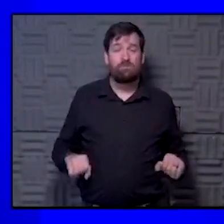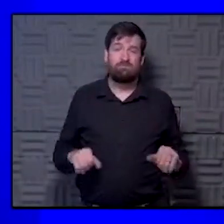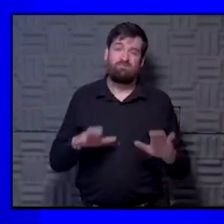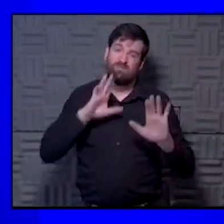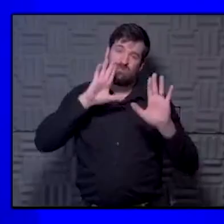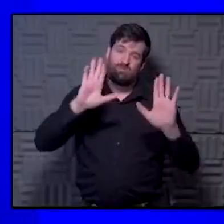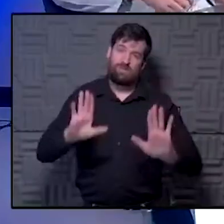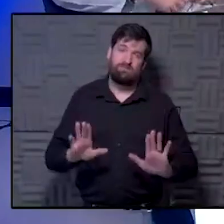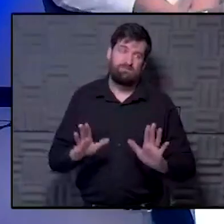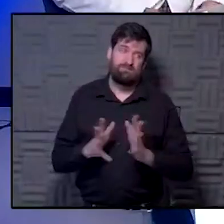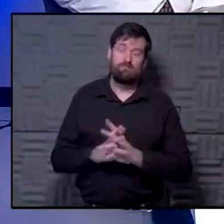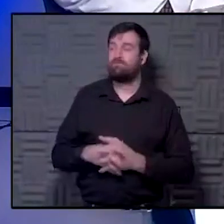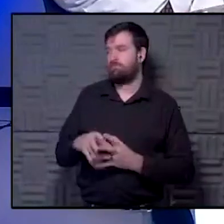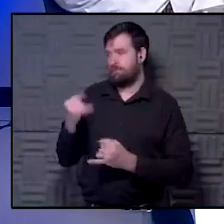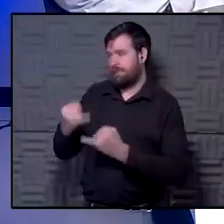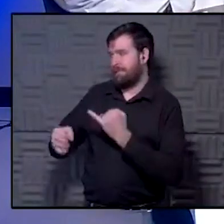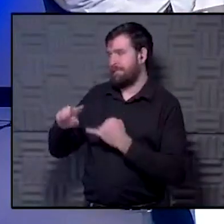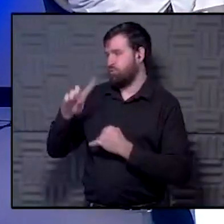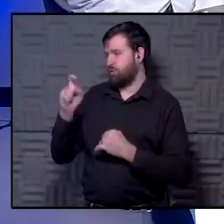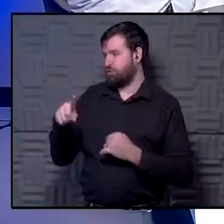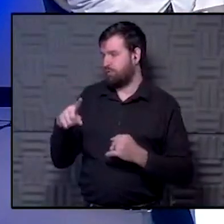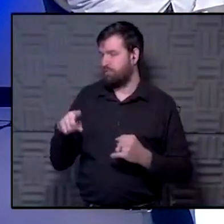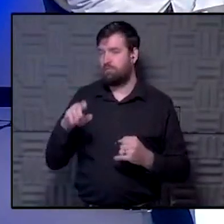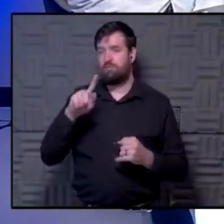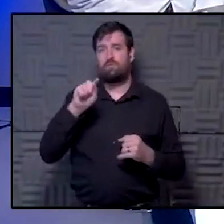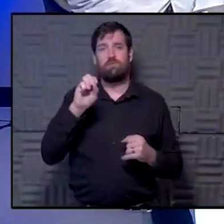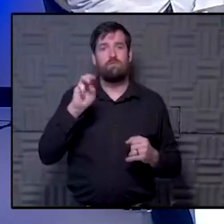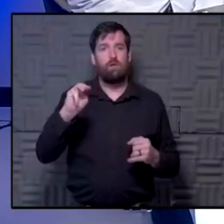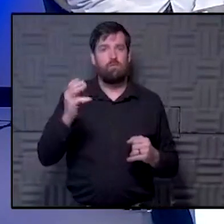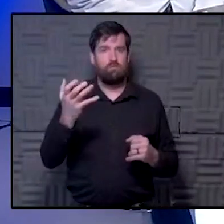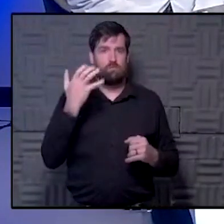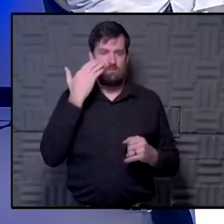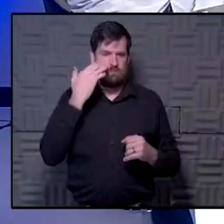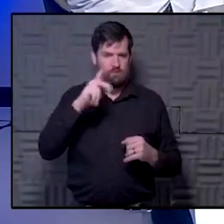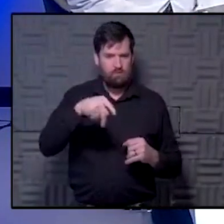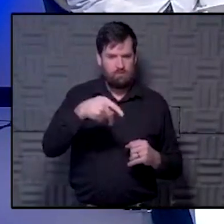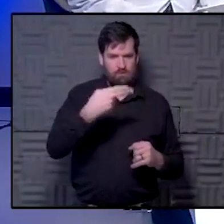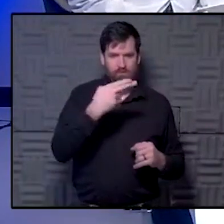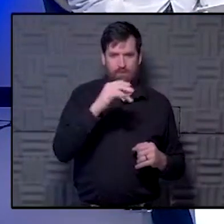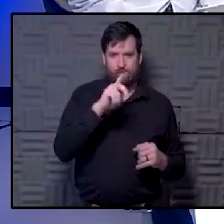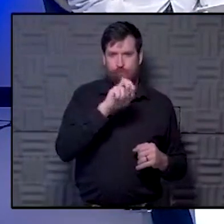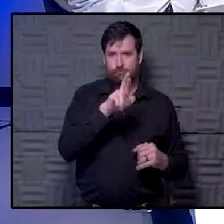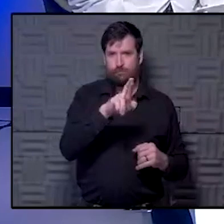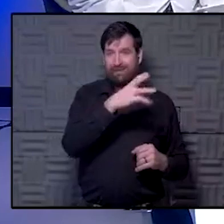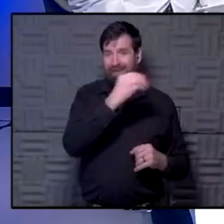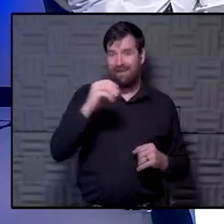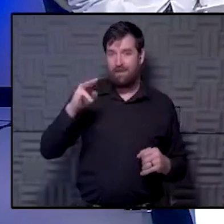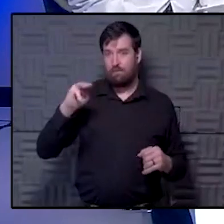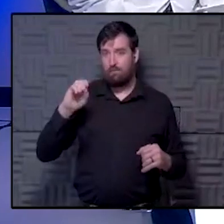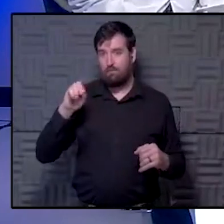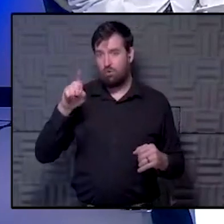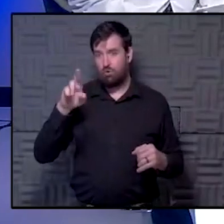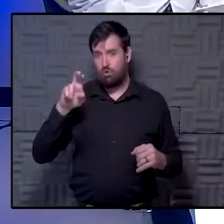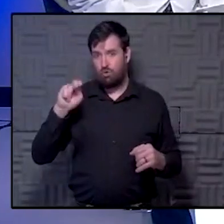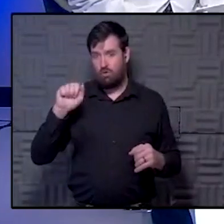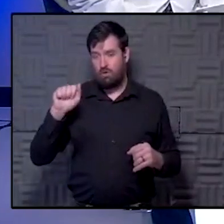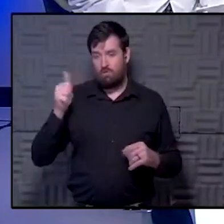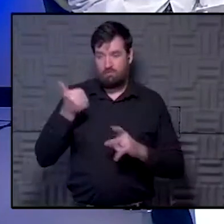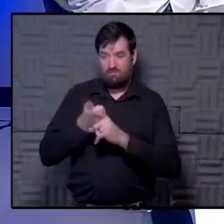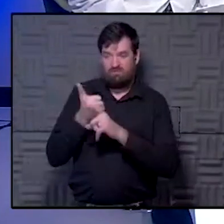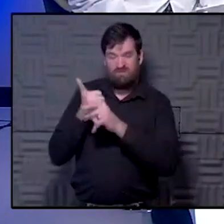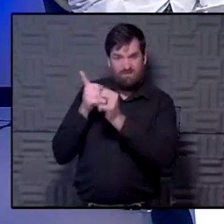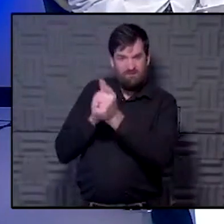great. And last question for today. Tom wants to know, are Pfizer and Moderna providing vaccine according to the